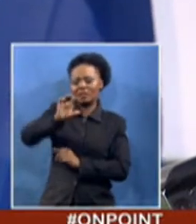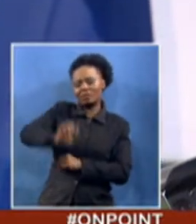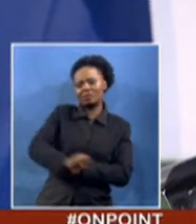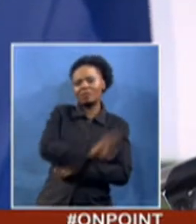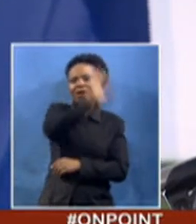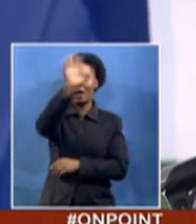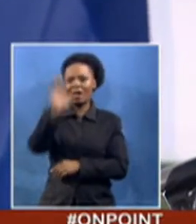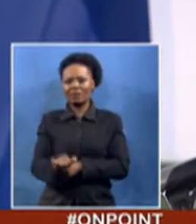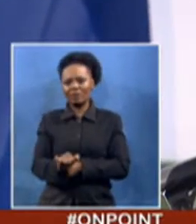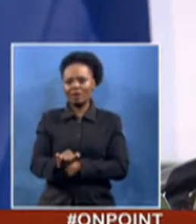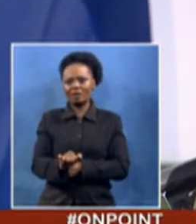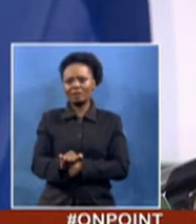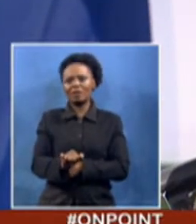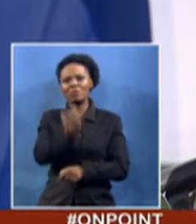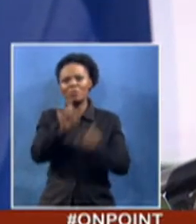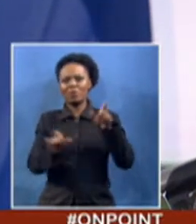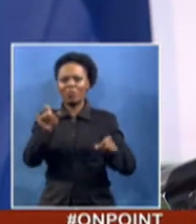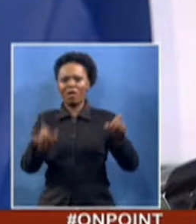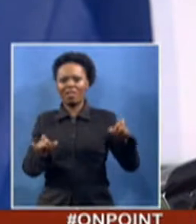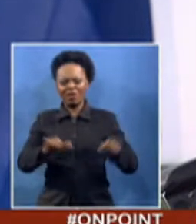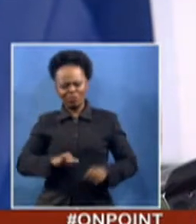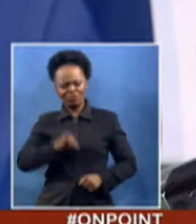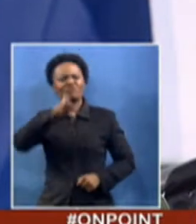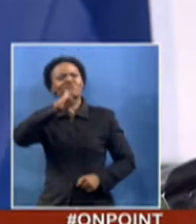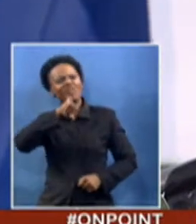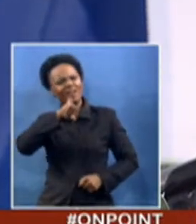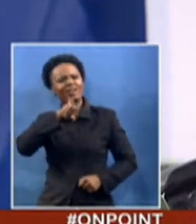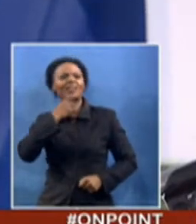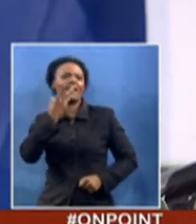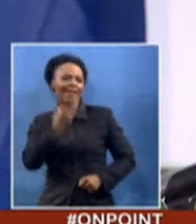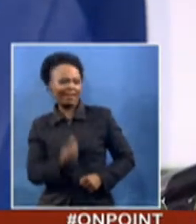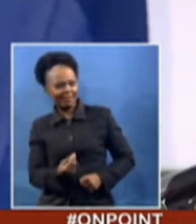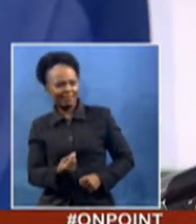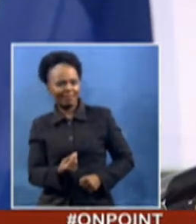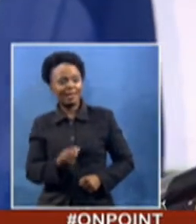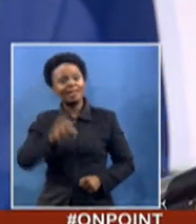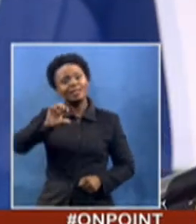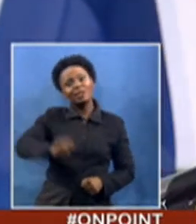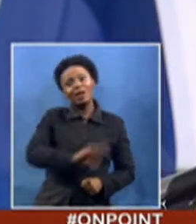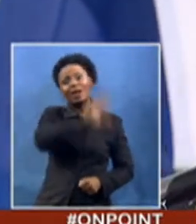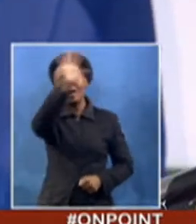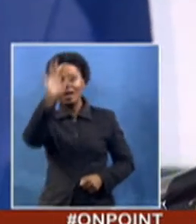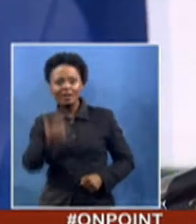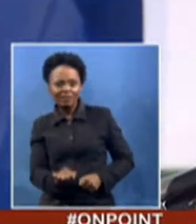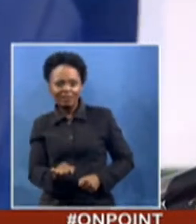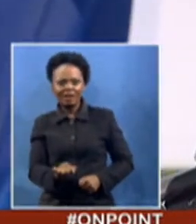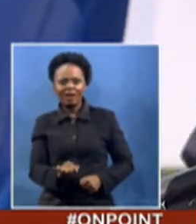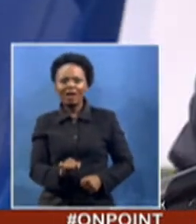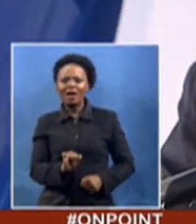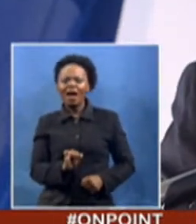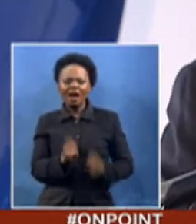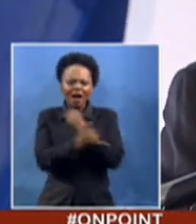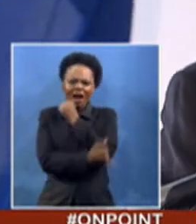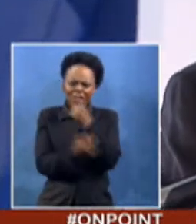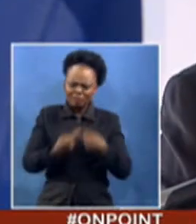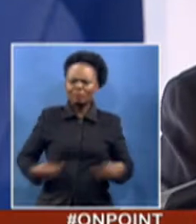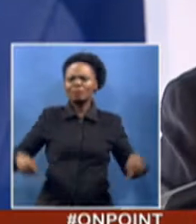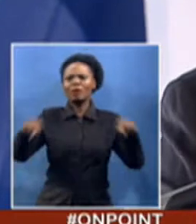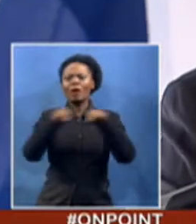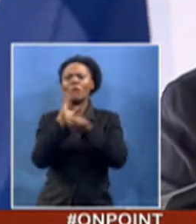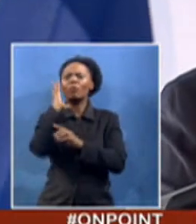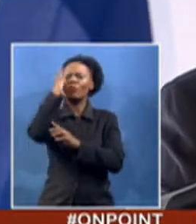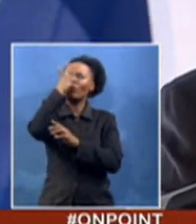pride. We call ourselves South Africans living in the most beautiful country on